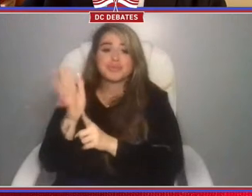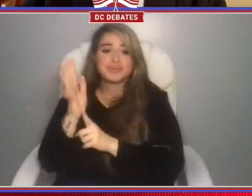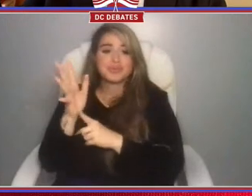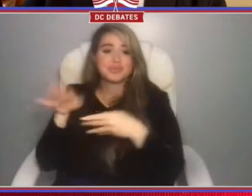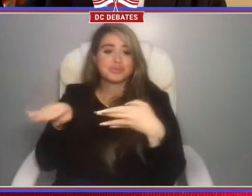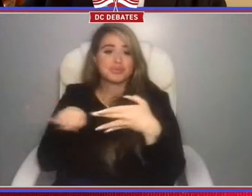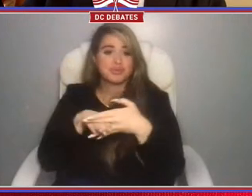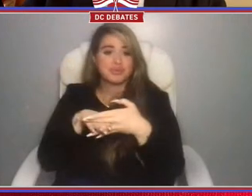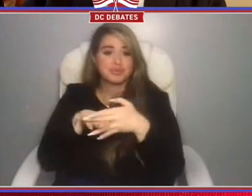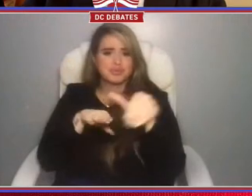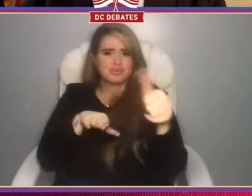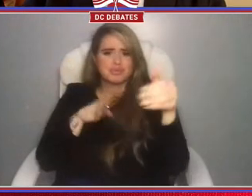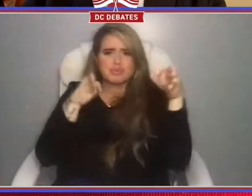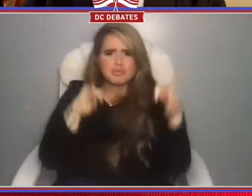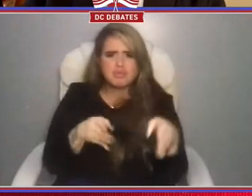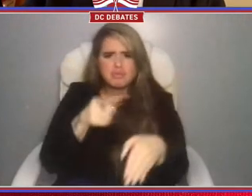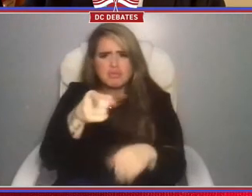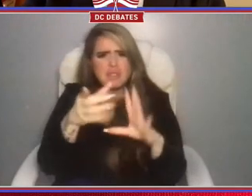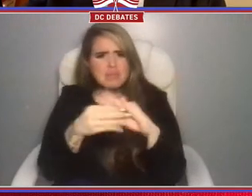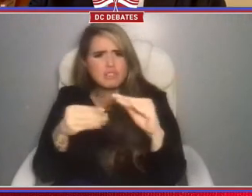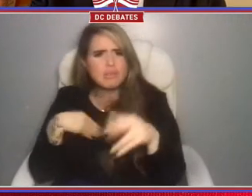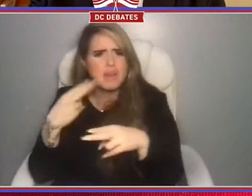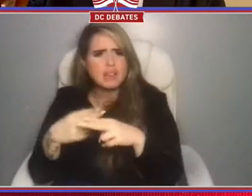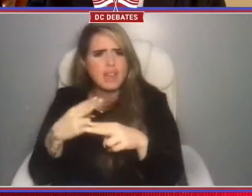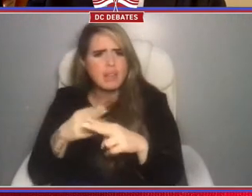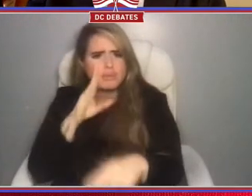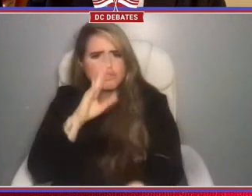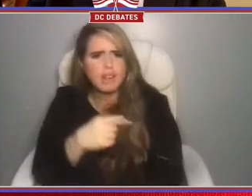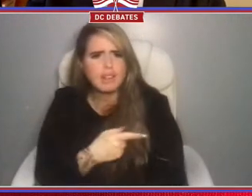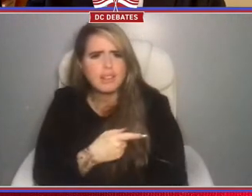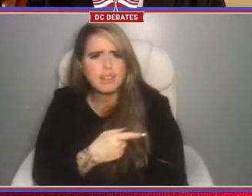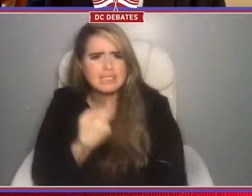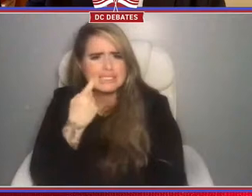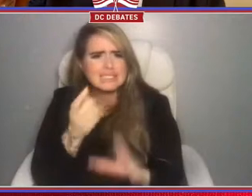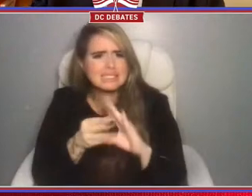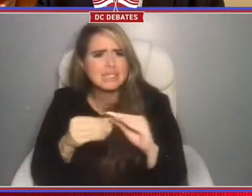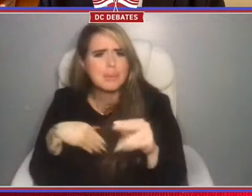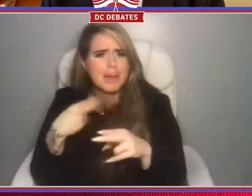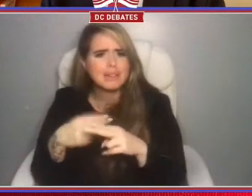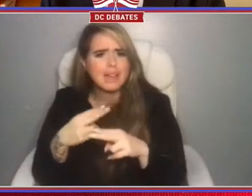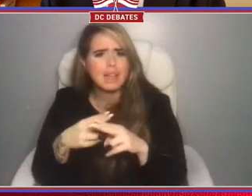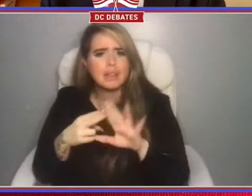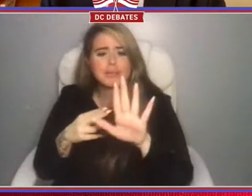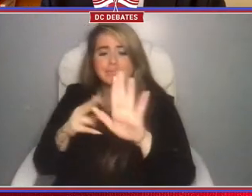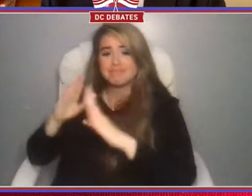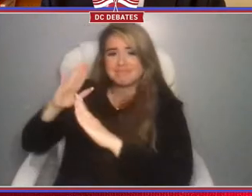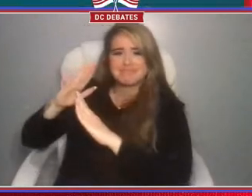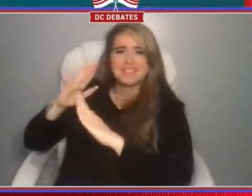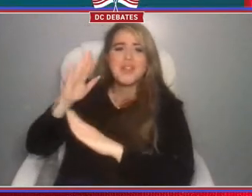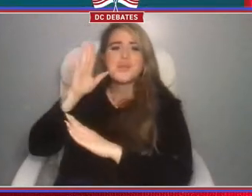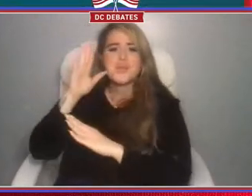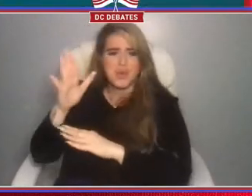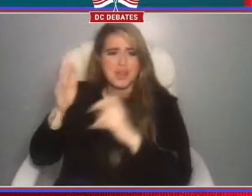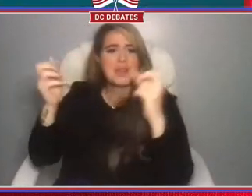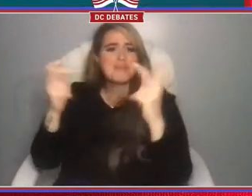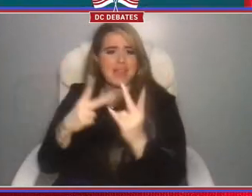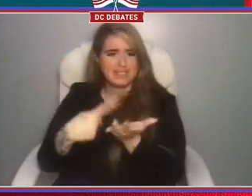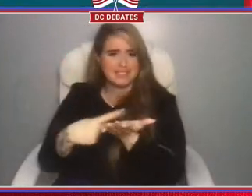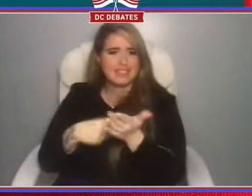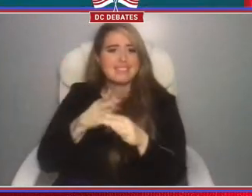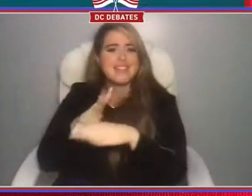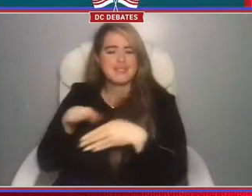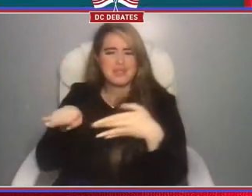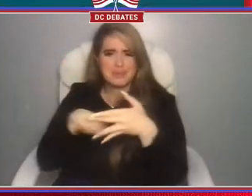mentioned directly. Thank you all very much. I was mentioned directly. Julie, we will may come I back to this after the break. No, we will come back